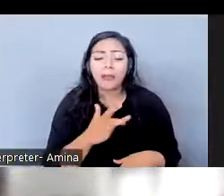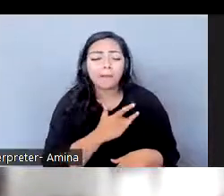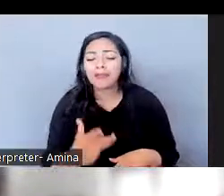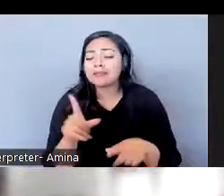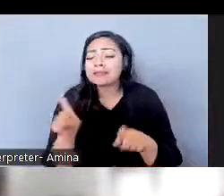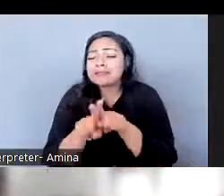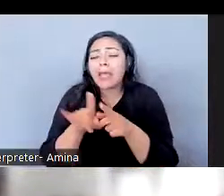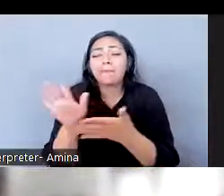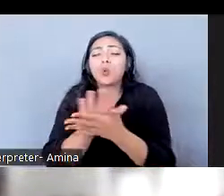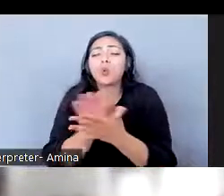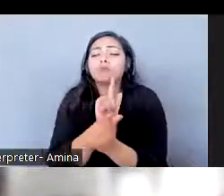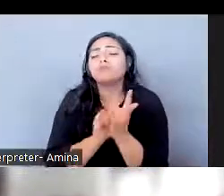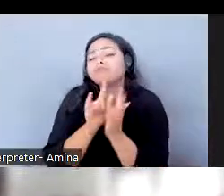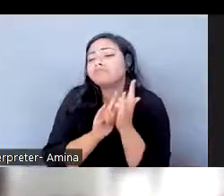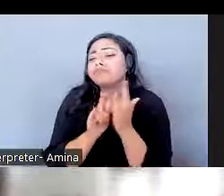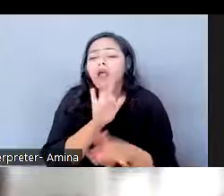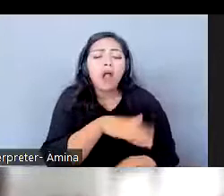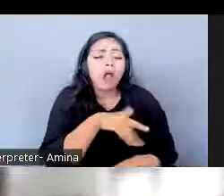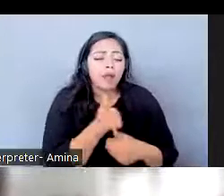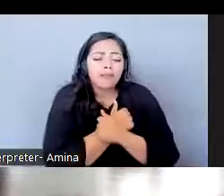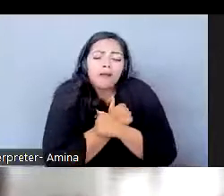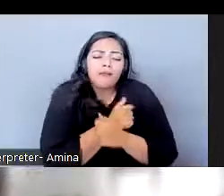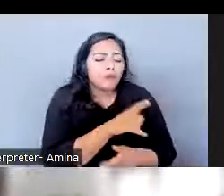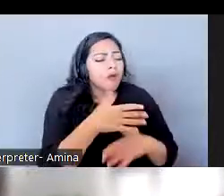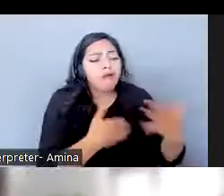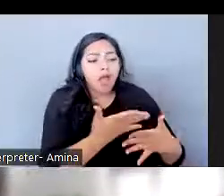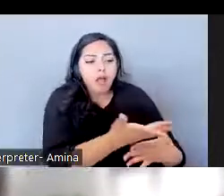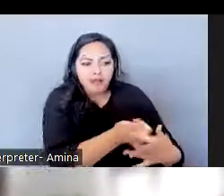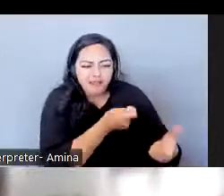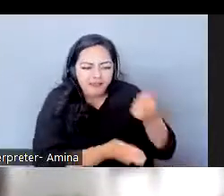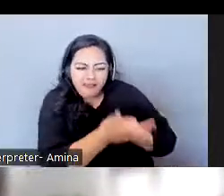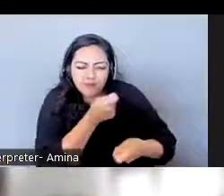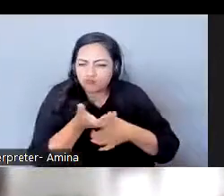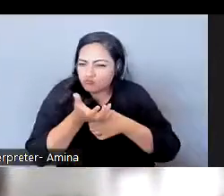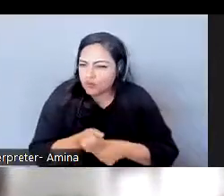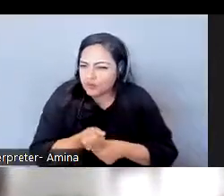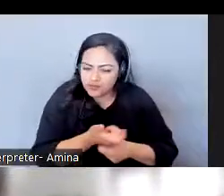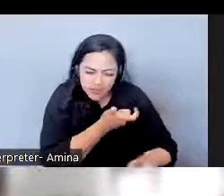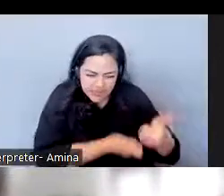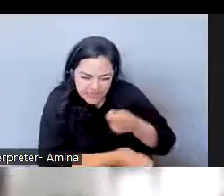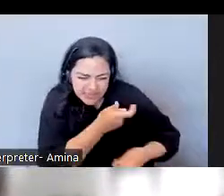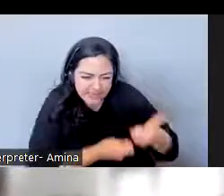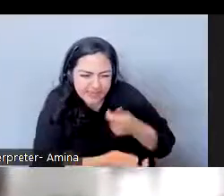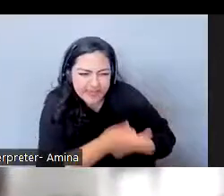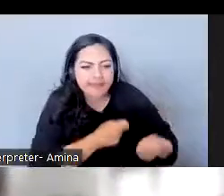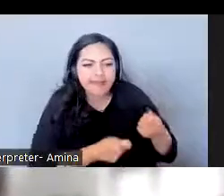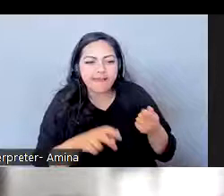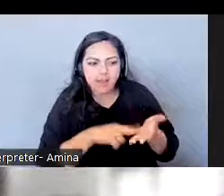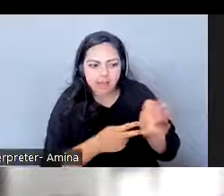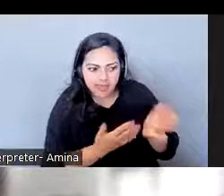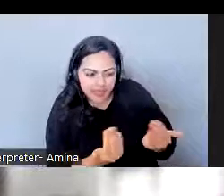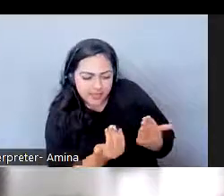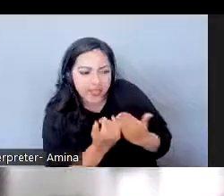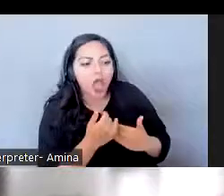you to gain your trust. So once they've gained your trust, they want to give you affection, they want your money,